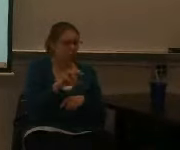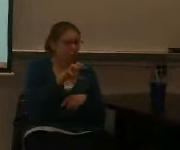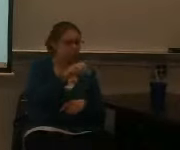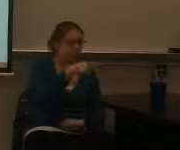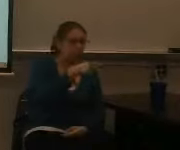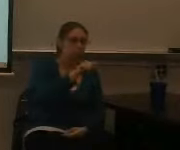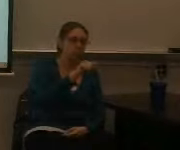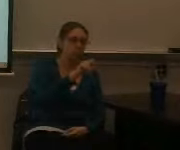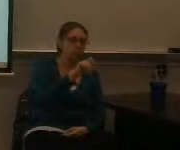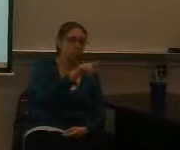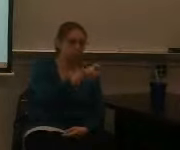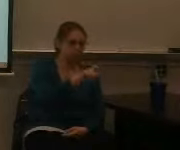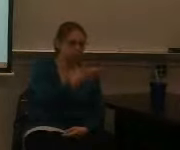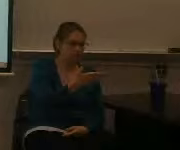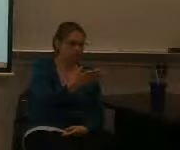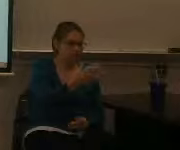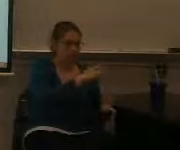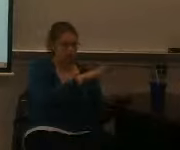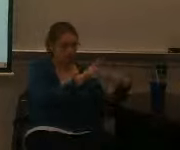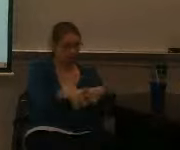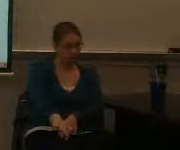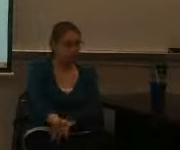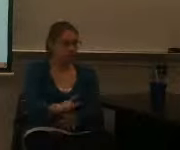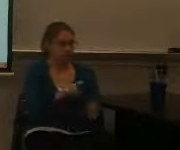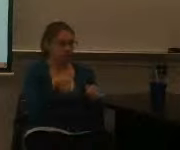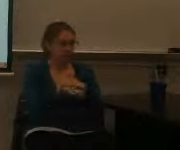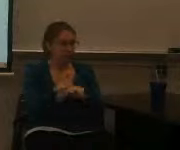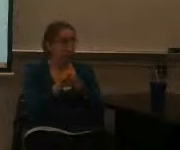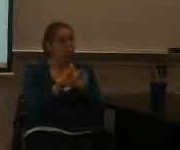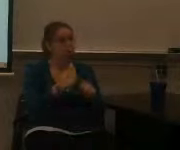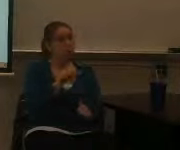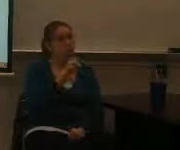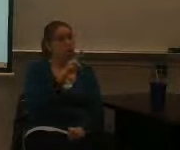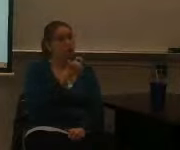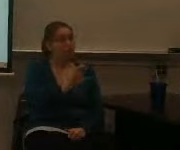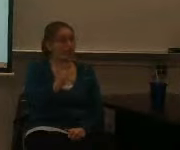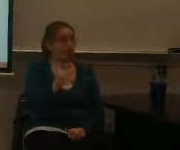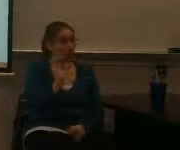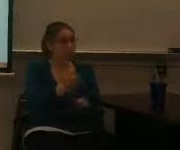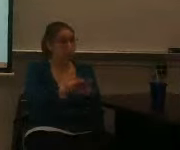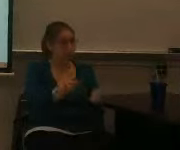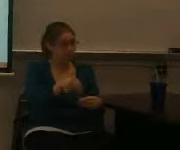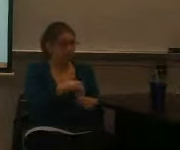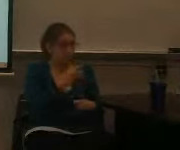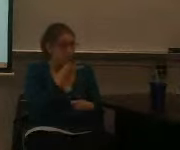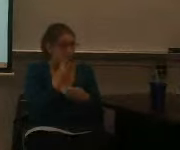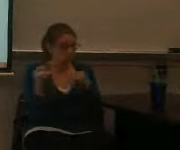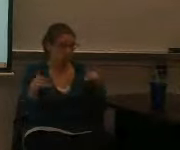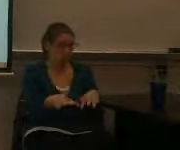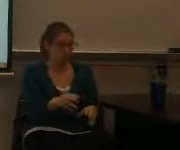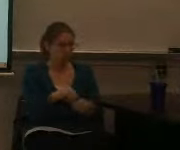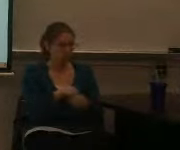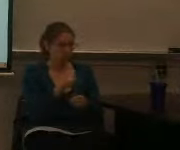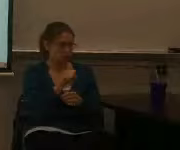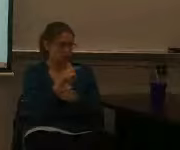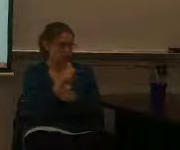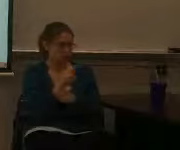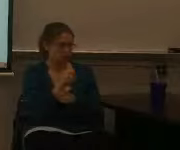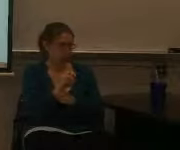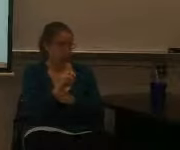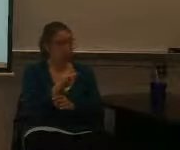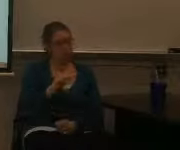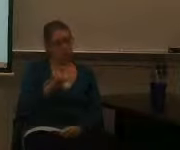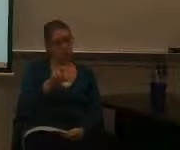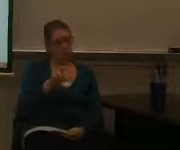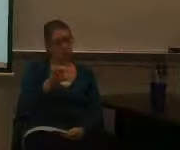washing in from upstream, or it could be organic carbon that's dissolved in the water that's washing into the stream, that the microbes are using the